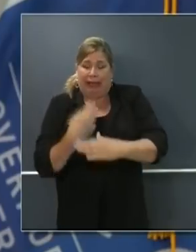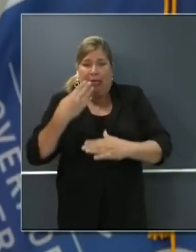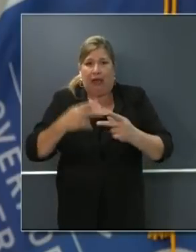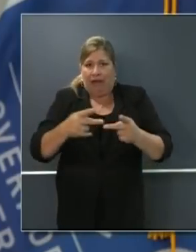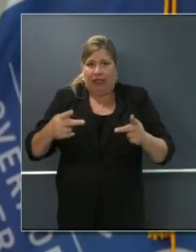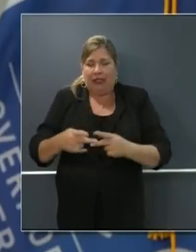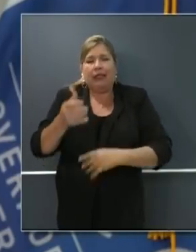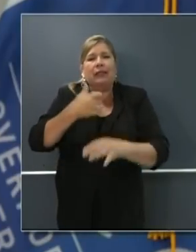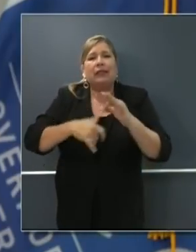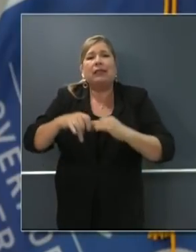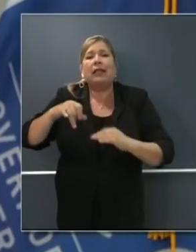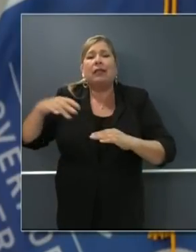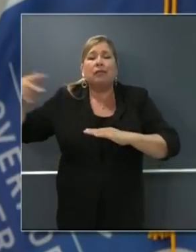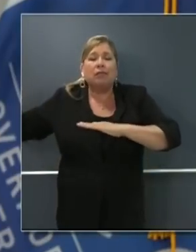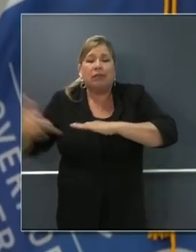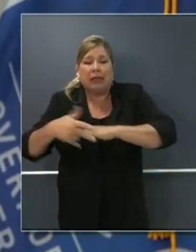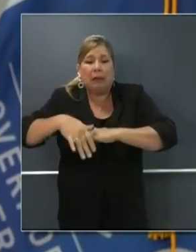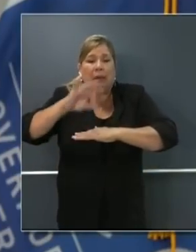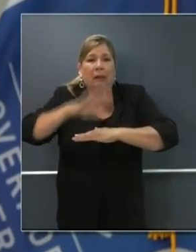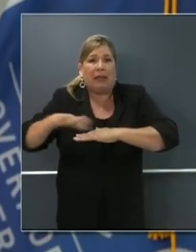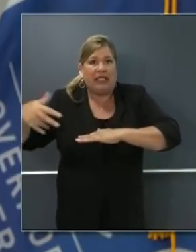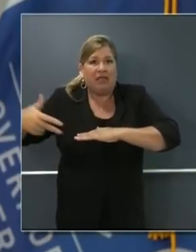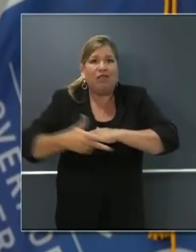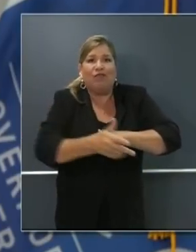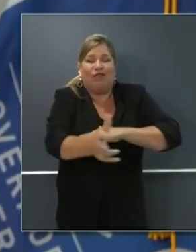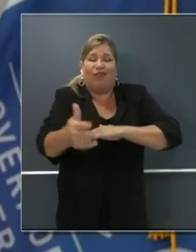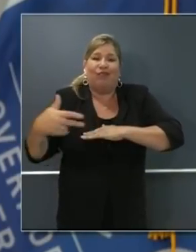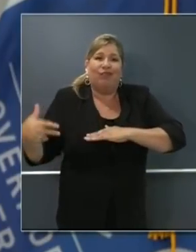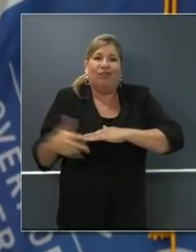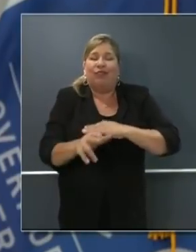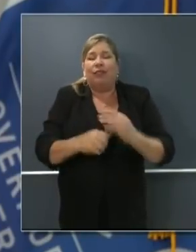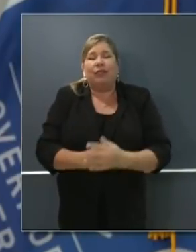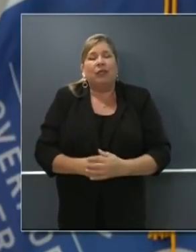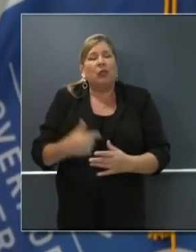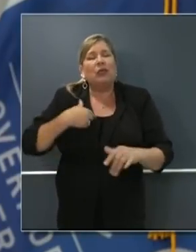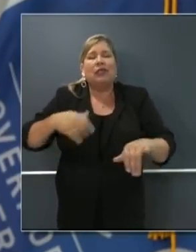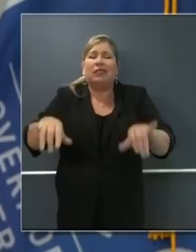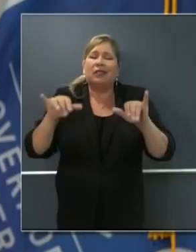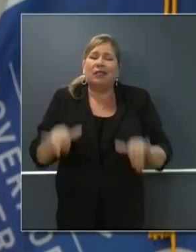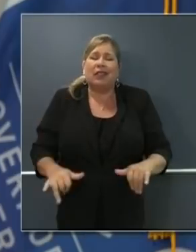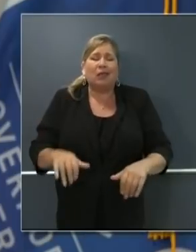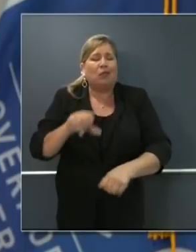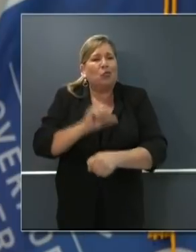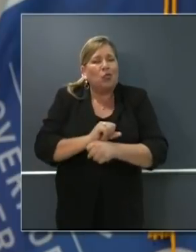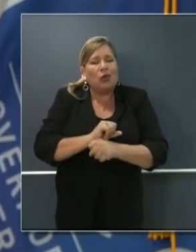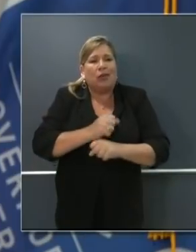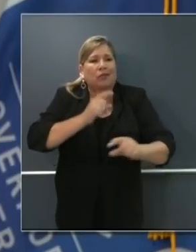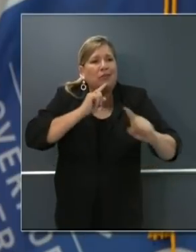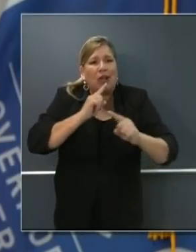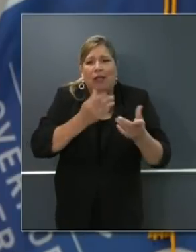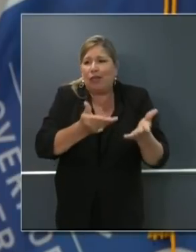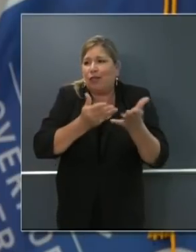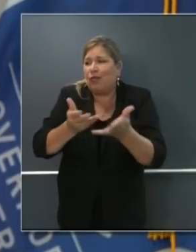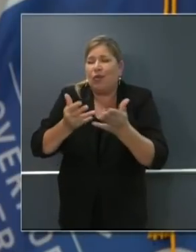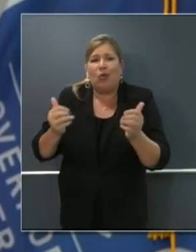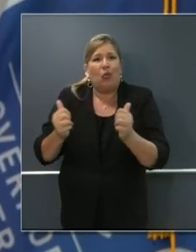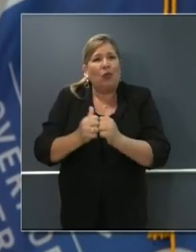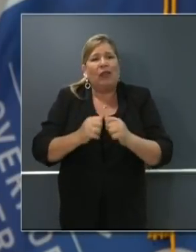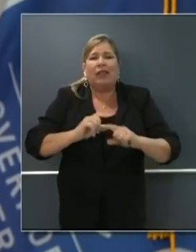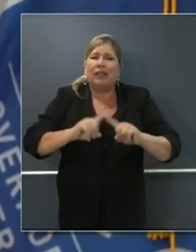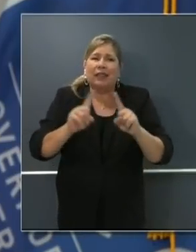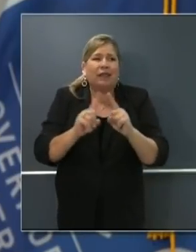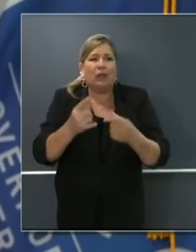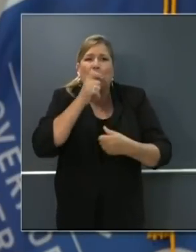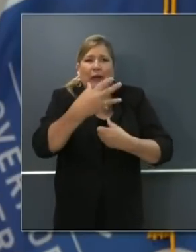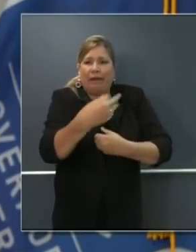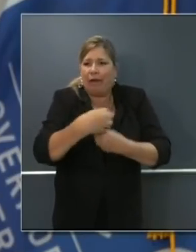Social Services looks forward to continued engagement with the community, the Women's Caucus, other stakeholders throughout our state as we ensure our children